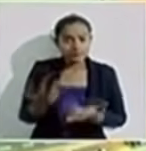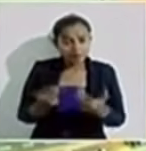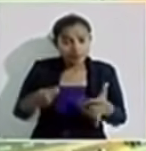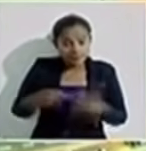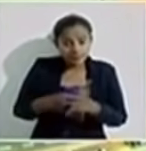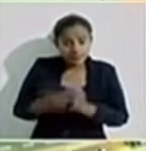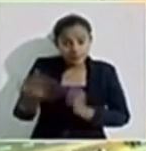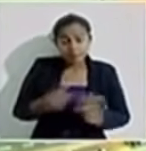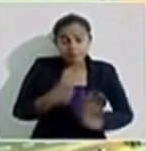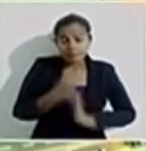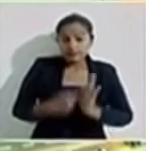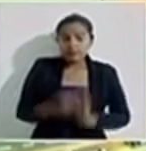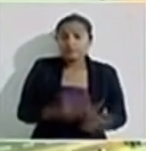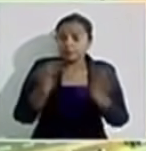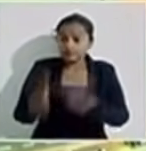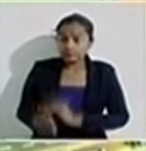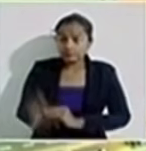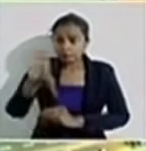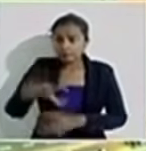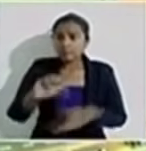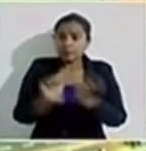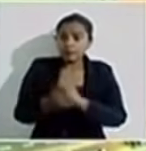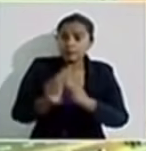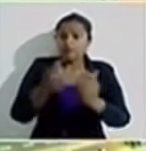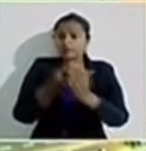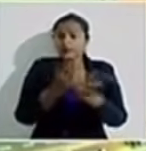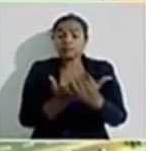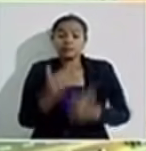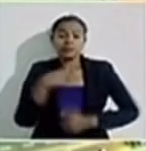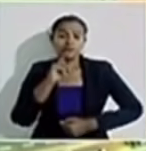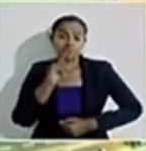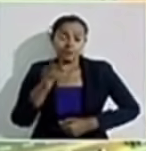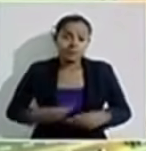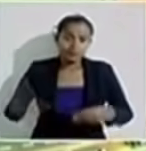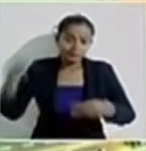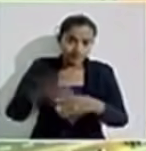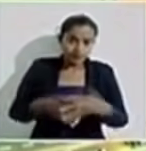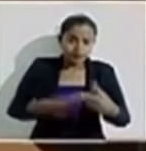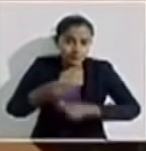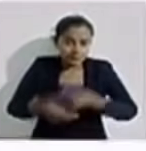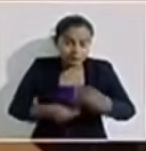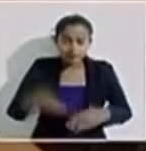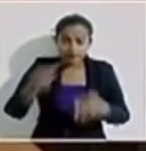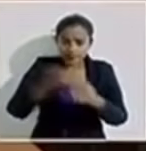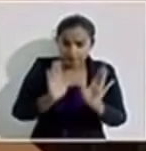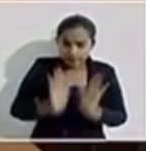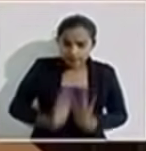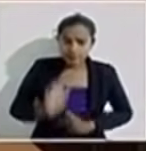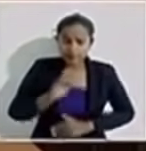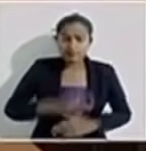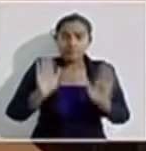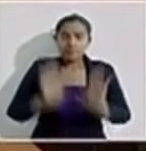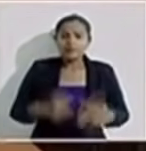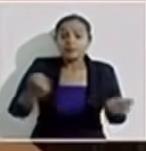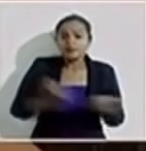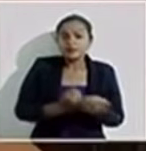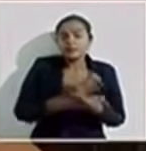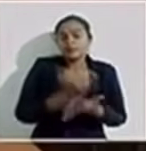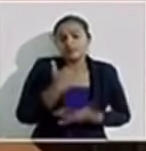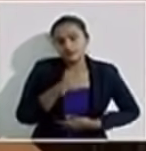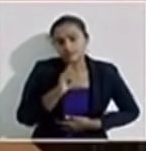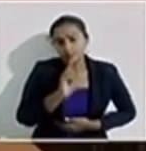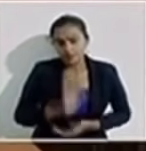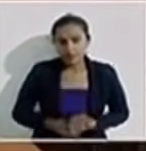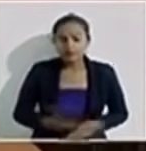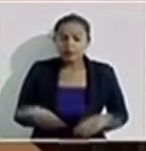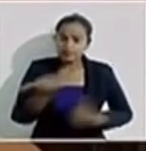change its policies. This includes trade sanctions, embargoes and halting investment. We agree with the Special Rapporteur that unilateral